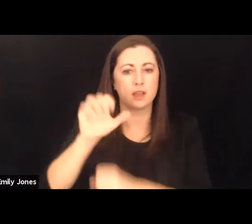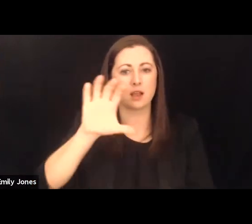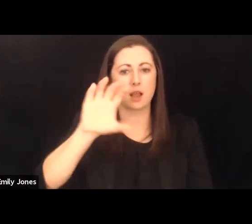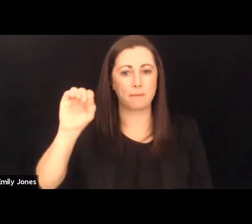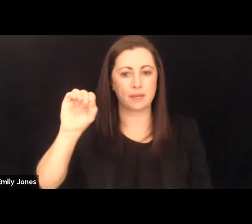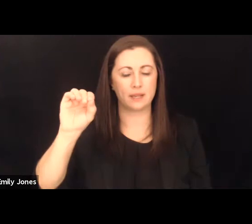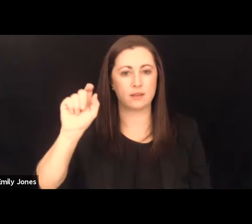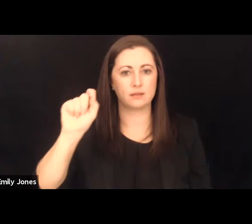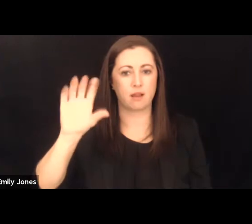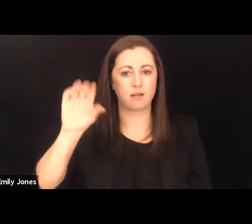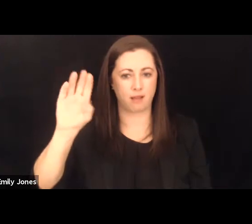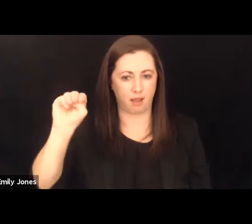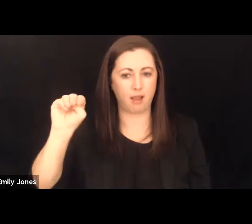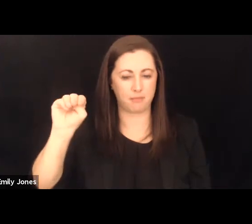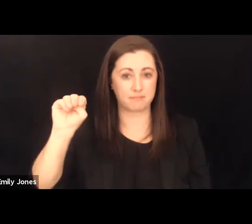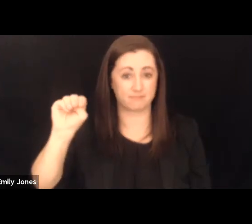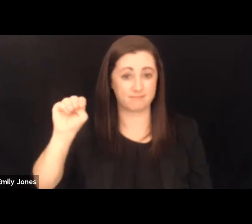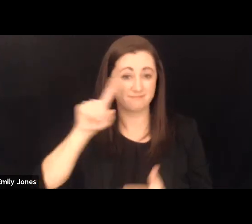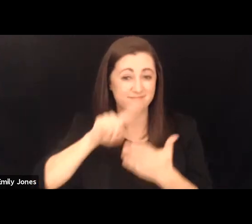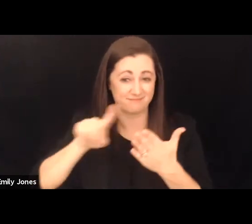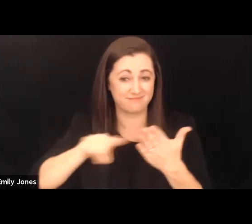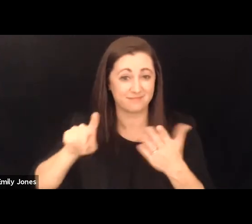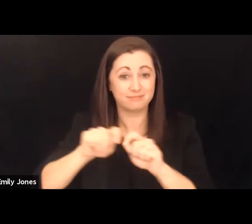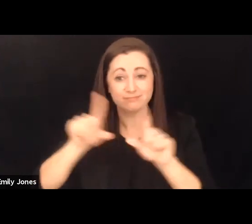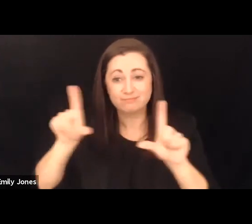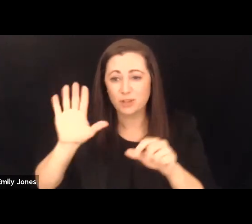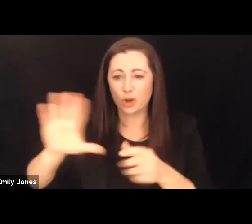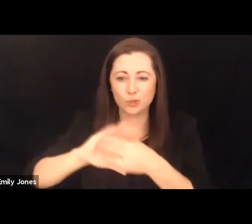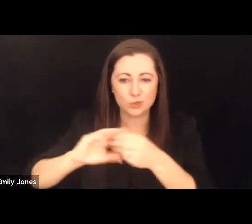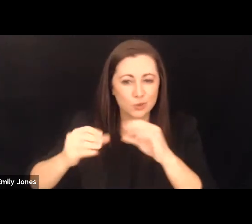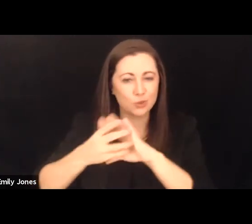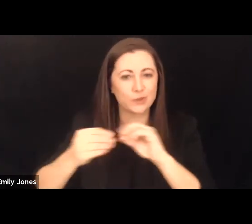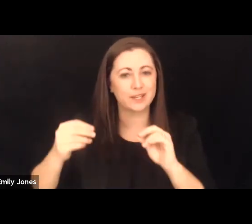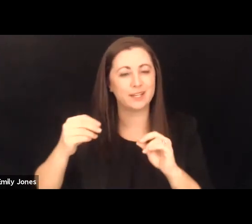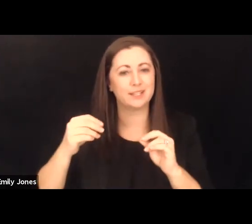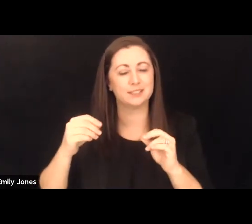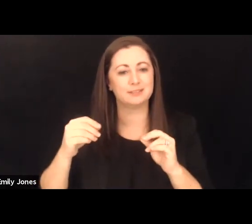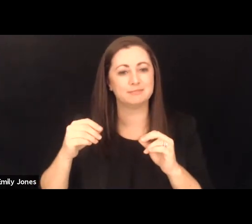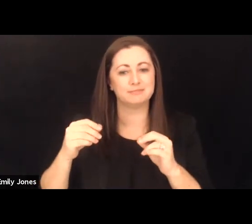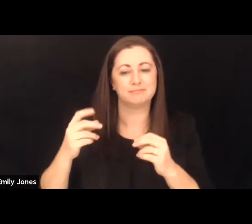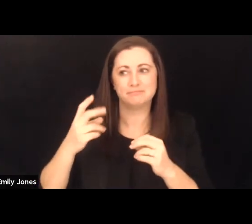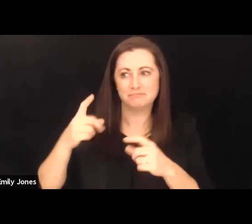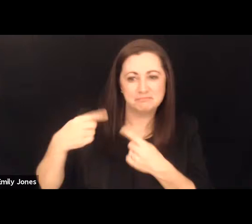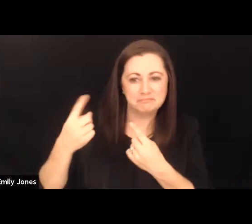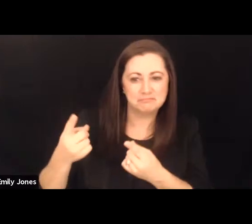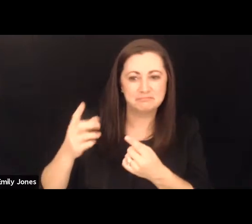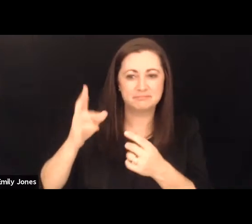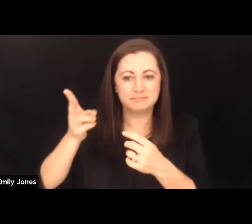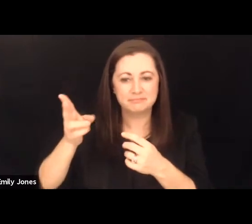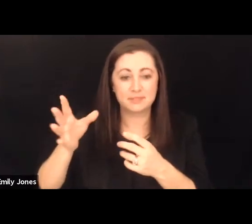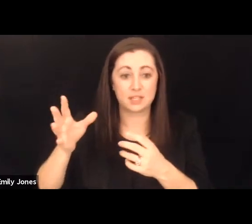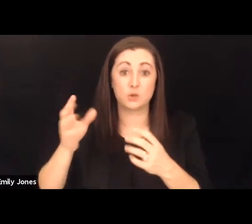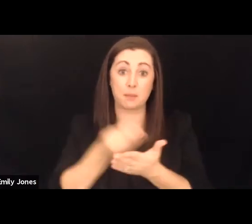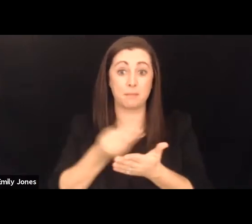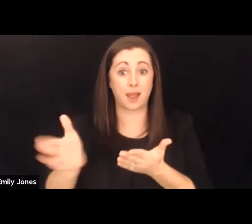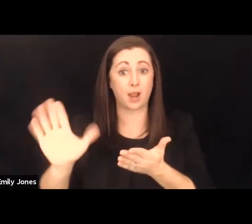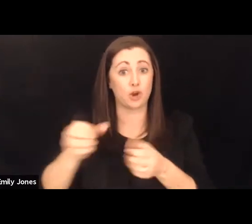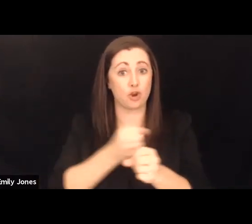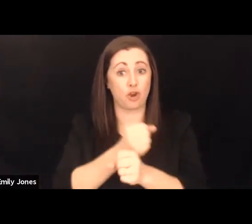emscoffeecompany.com. And you can read her story. You can read all about her. And you can even buy coffee. It makes a great Christmas